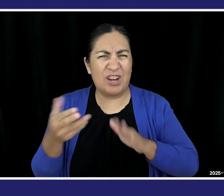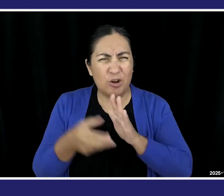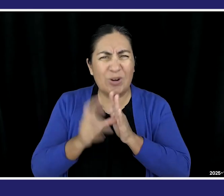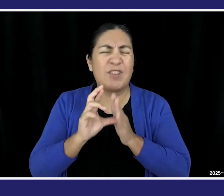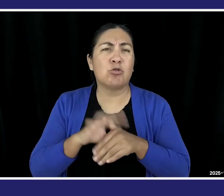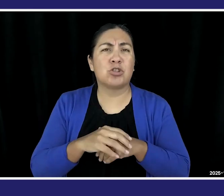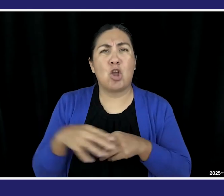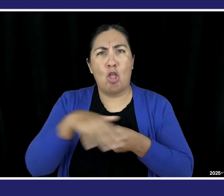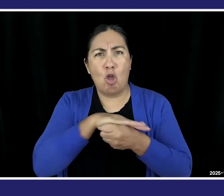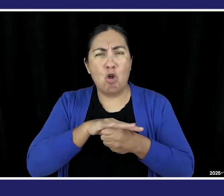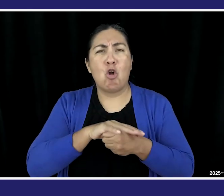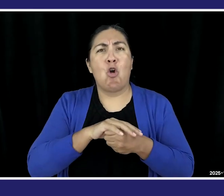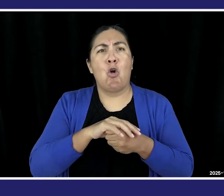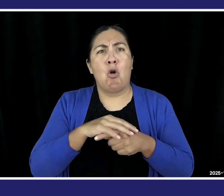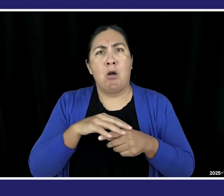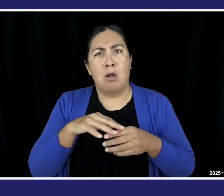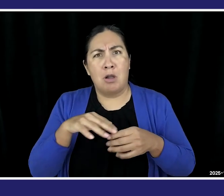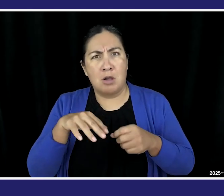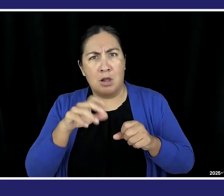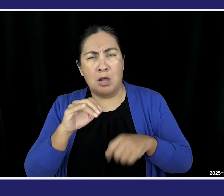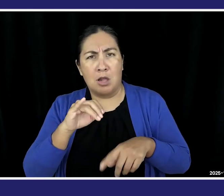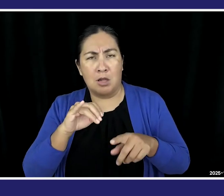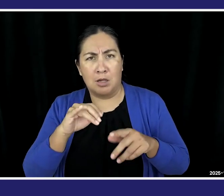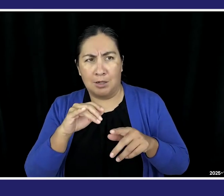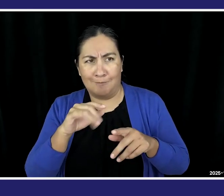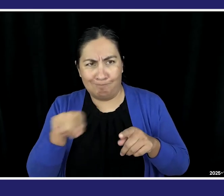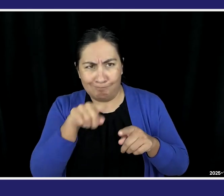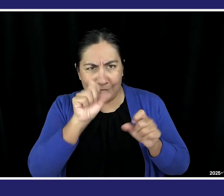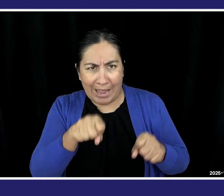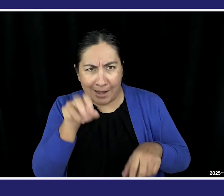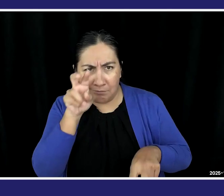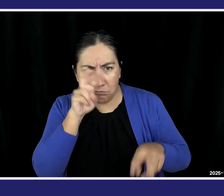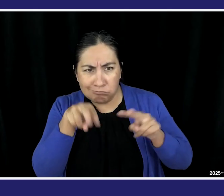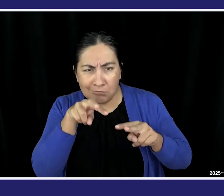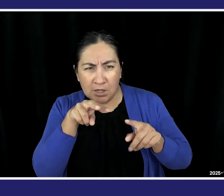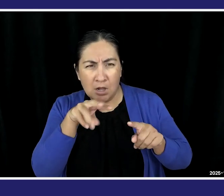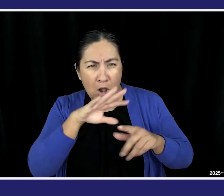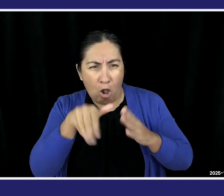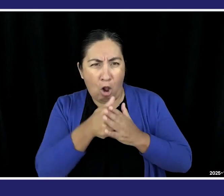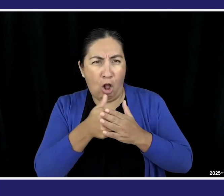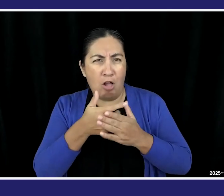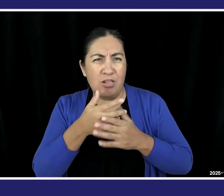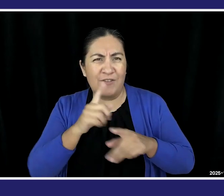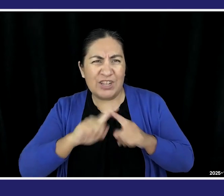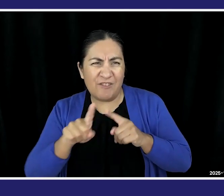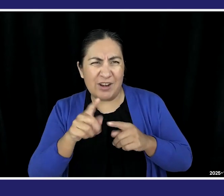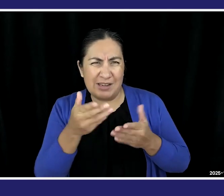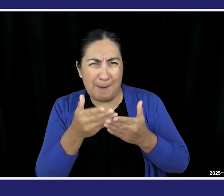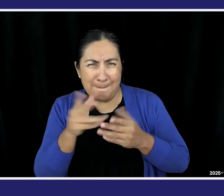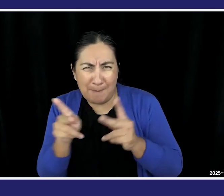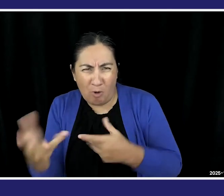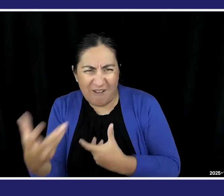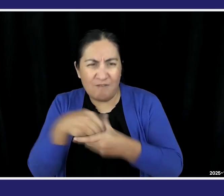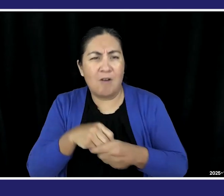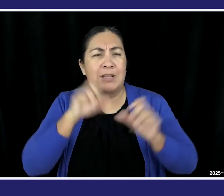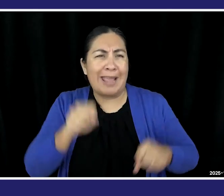jurisdictions and all of the entities that they're convening truly understand the impact of suicide in their